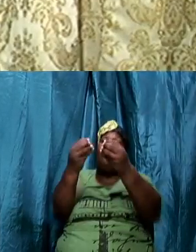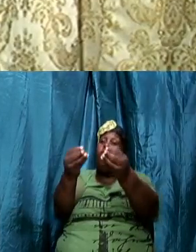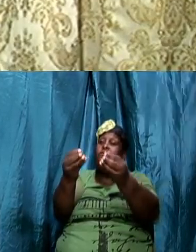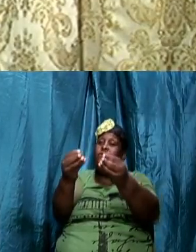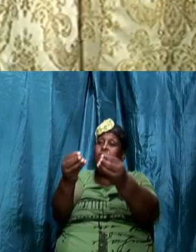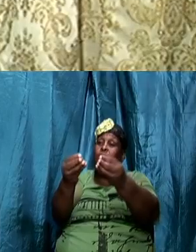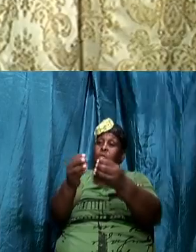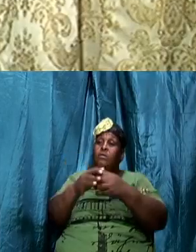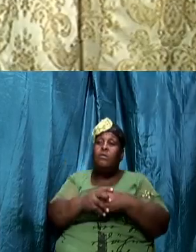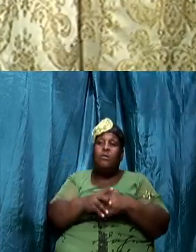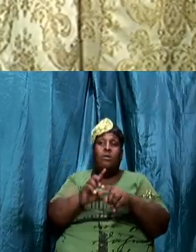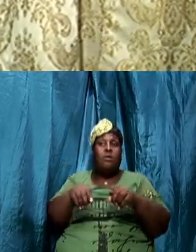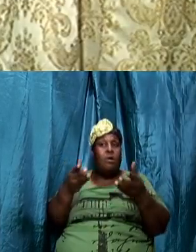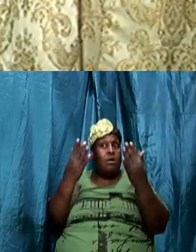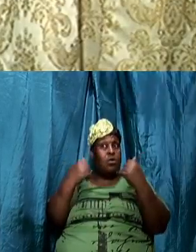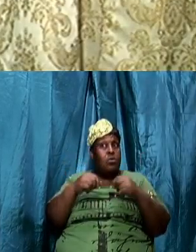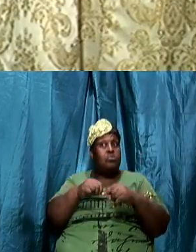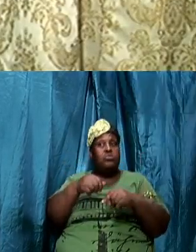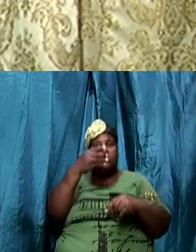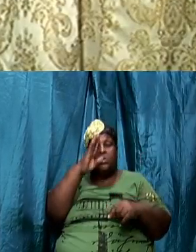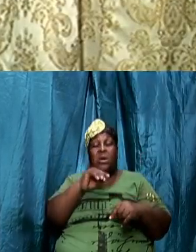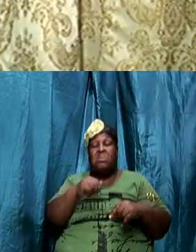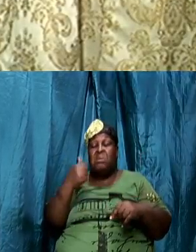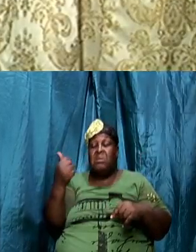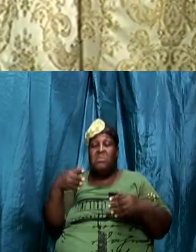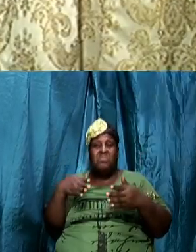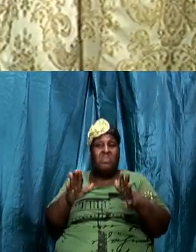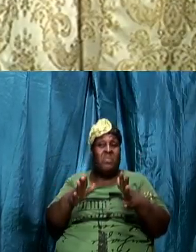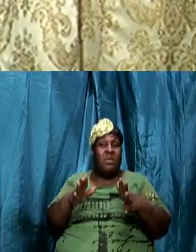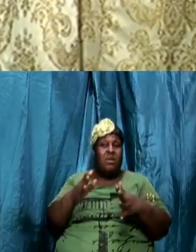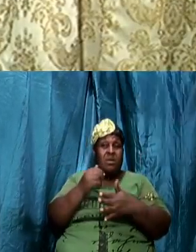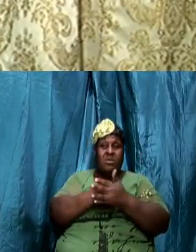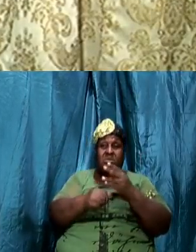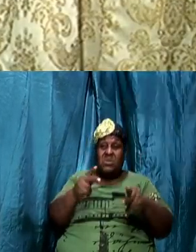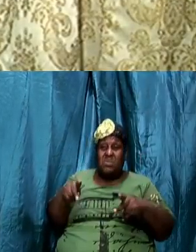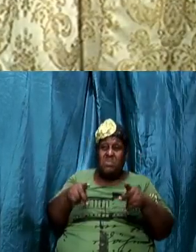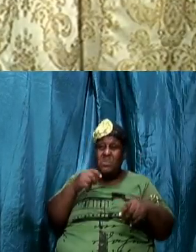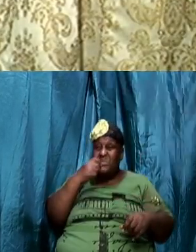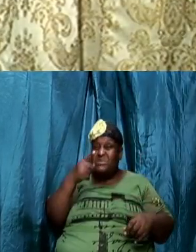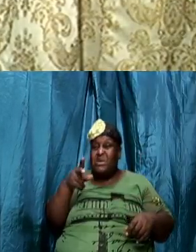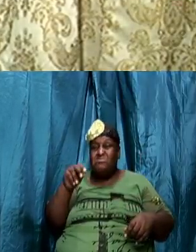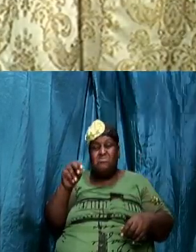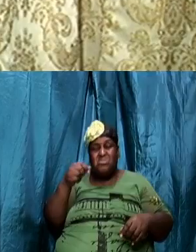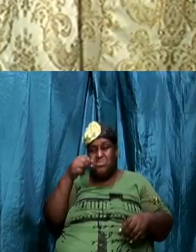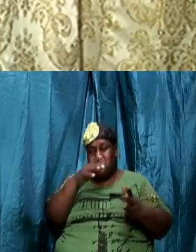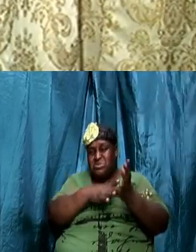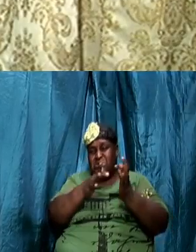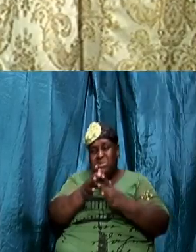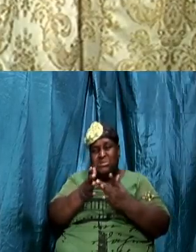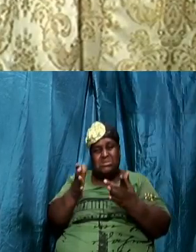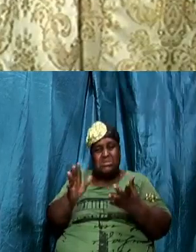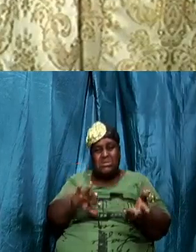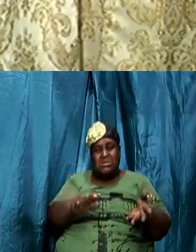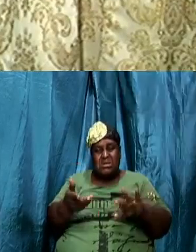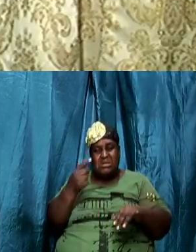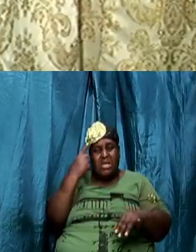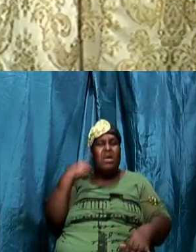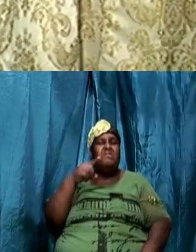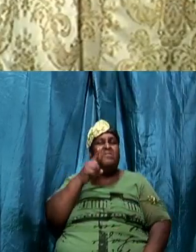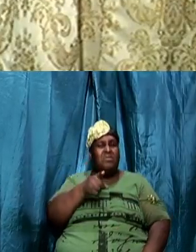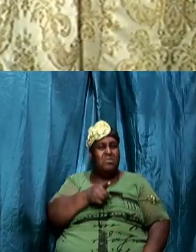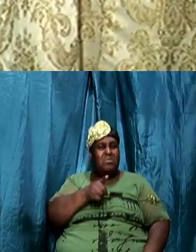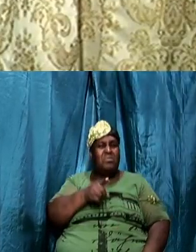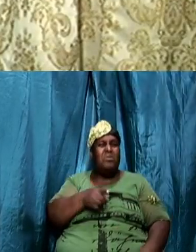come to God anyway. And some folks will say, oh God, Jesus died for you, so Jesus make the way, so just come as you are. We don't